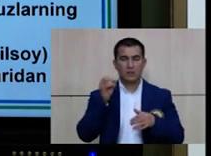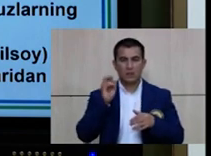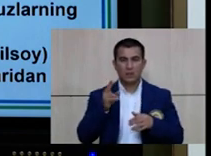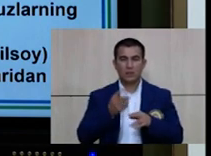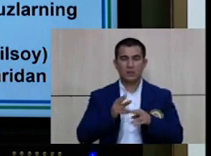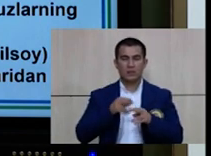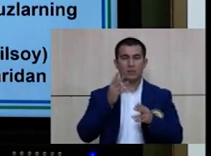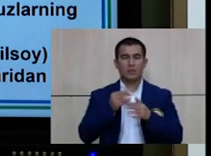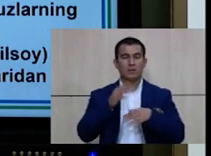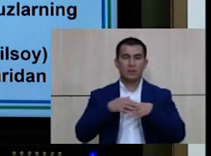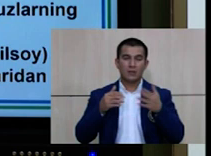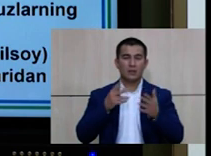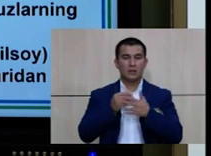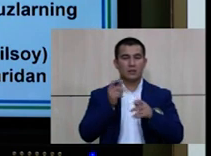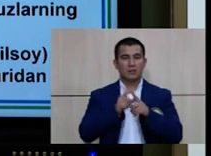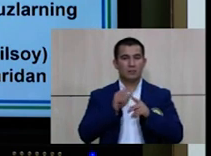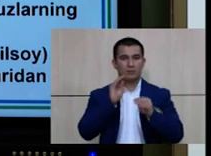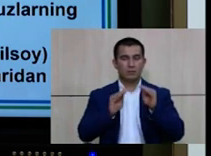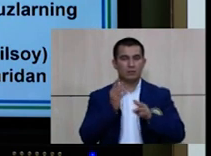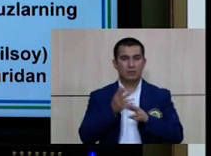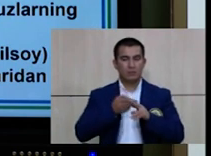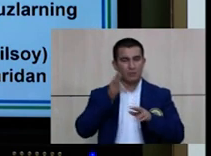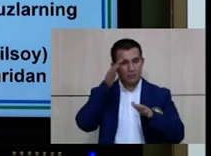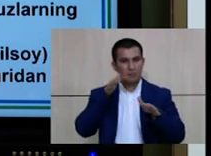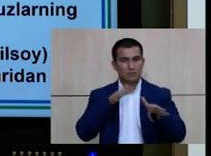Ipoq irmoqlarini qo'shib oladi.